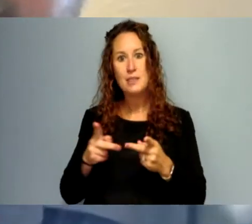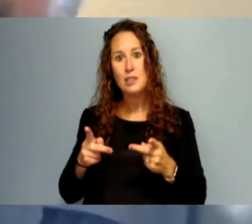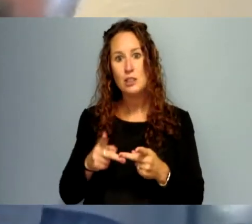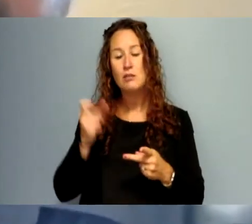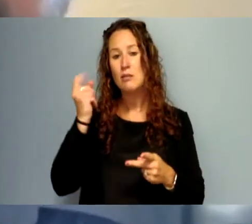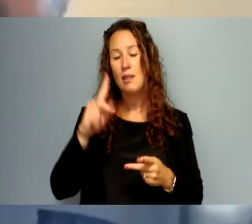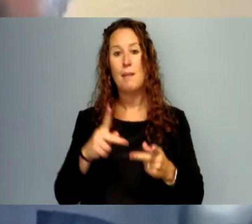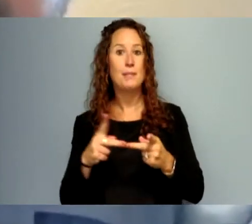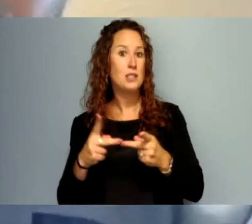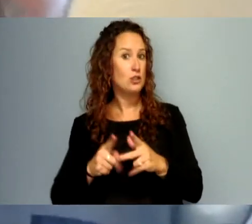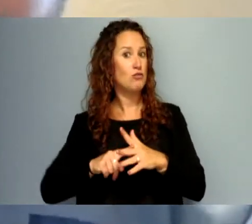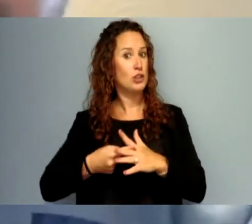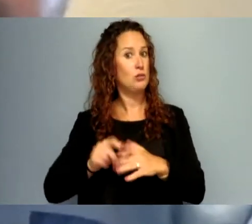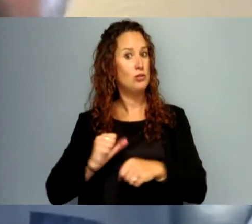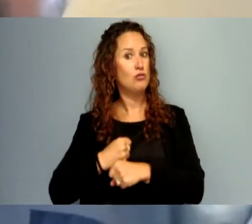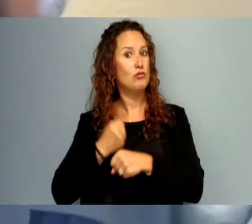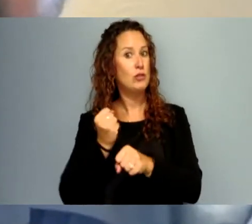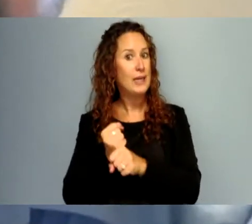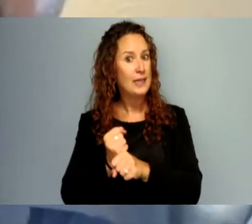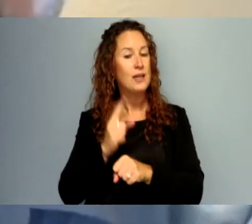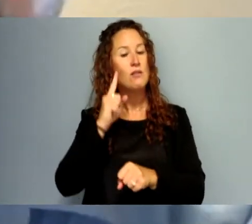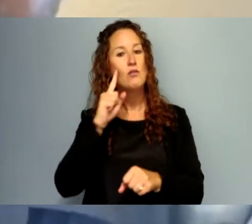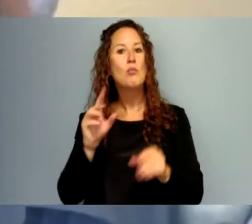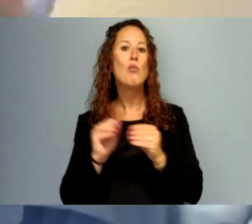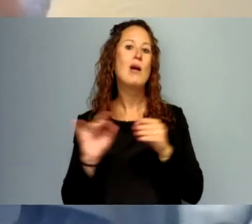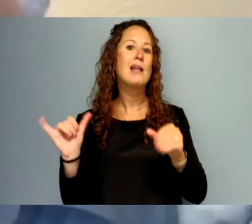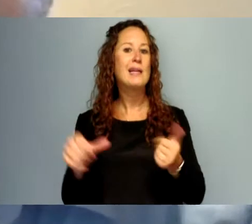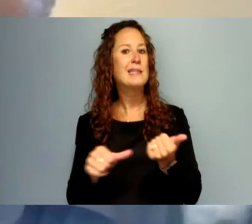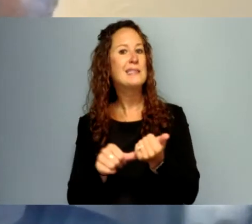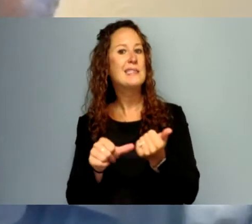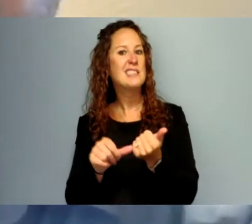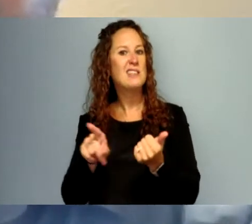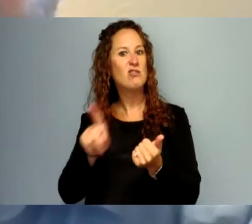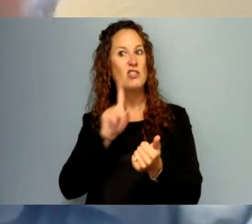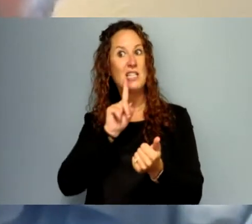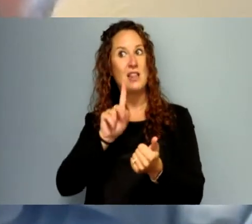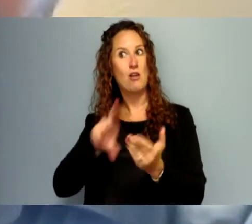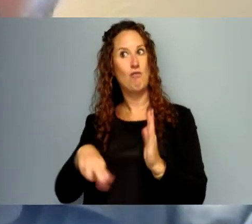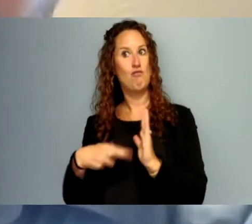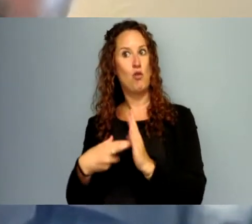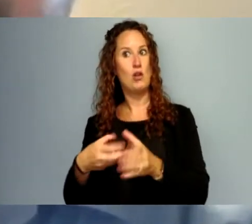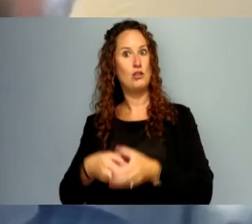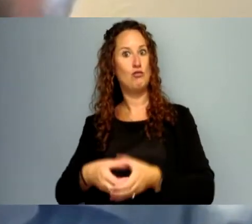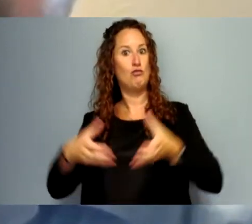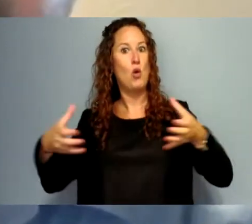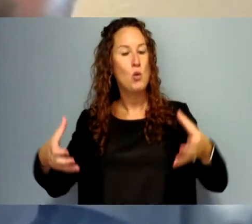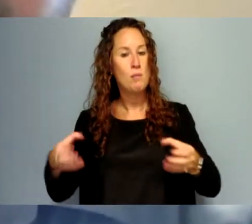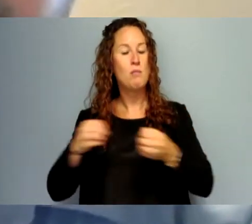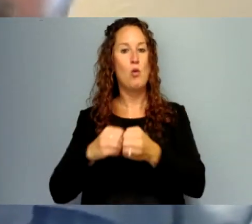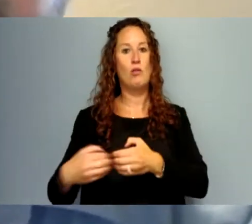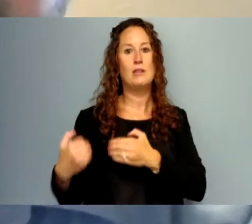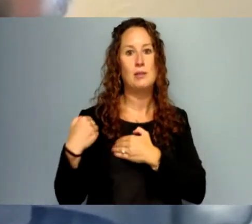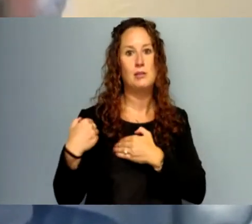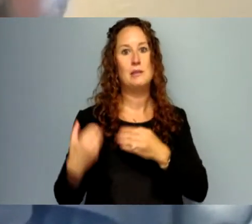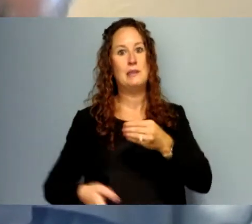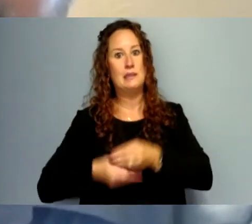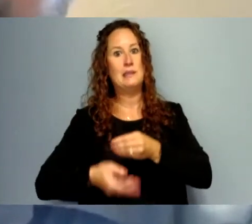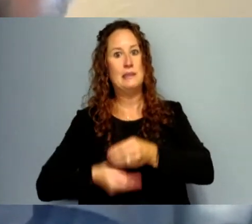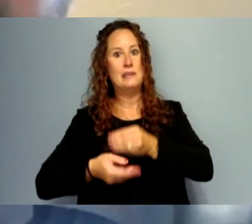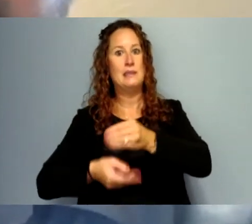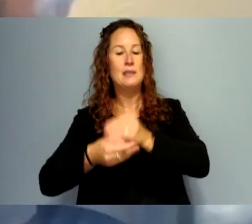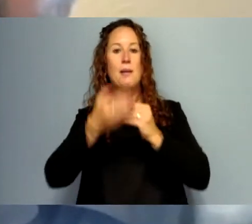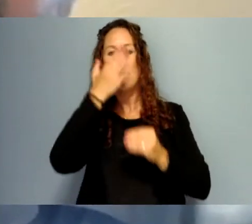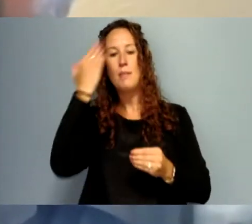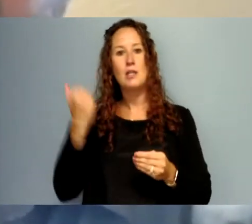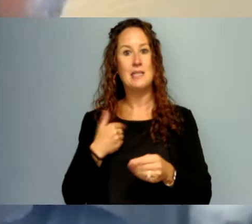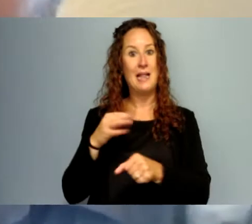initially created as more of just an assistant, it's really grown into a lot more responsibility that the assistant election coordinator